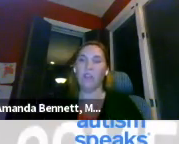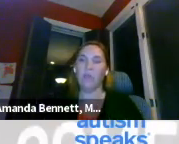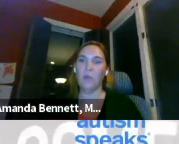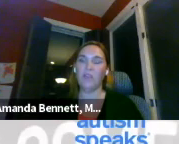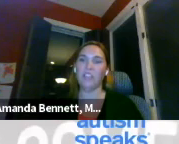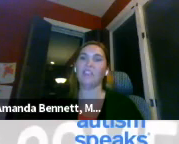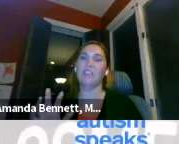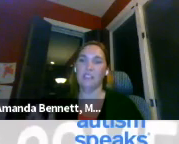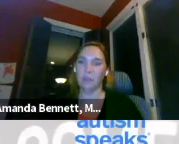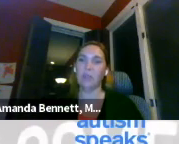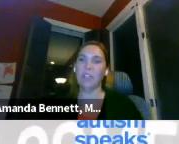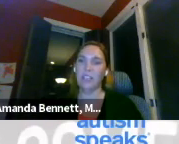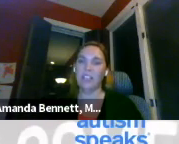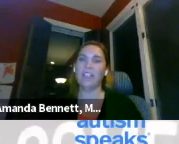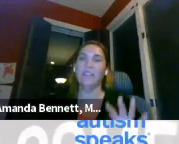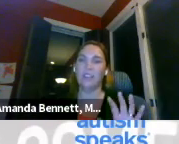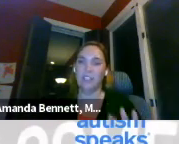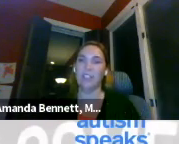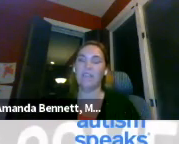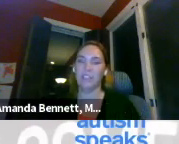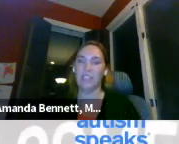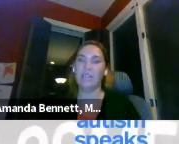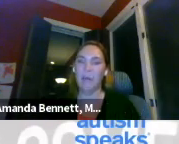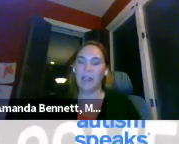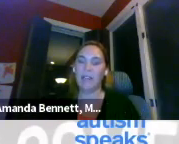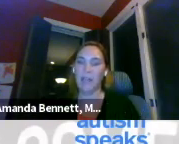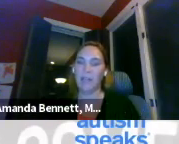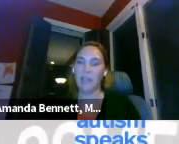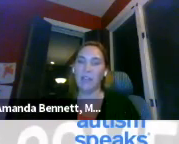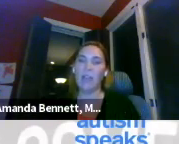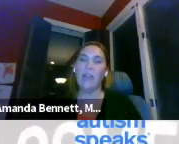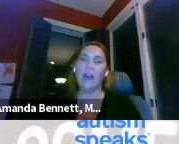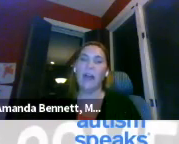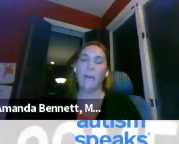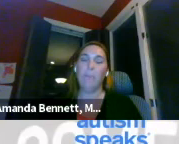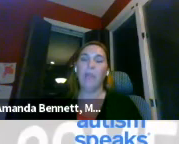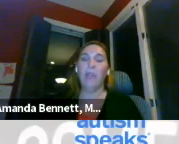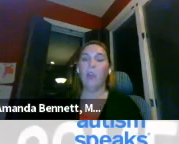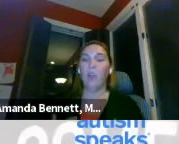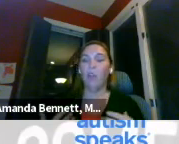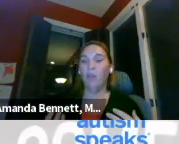those two core features: the social communication difficulties and restricted and repetitive behaviors.